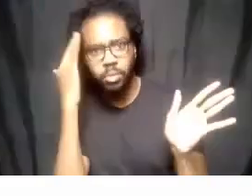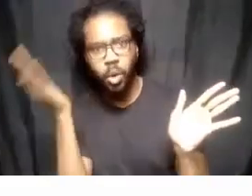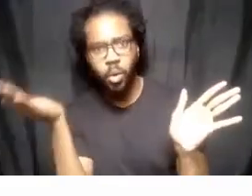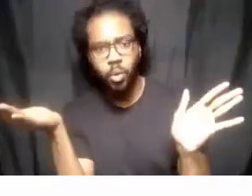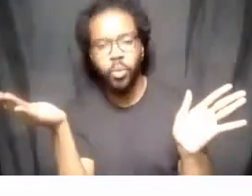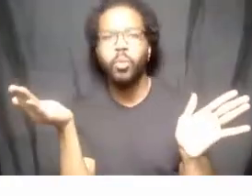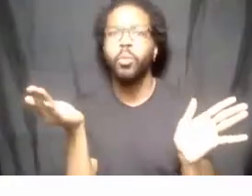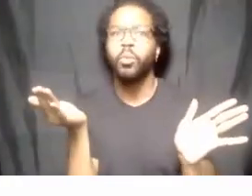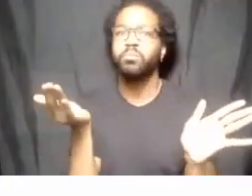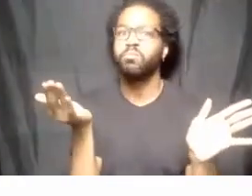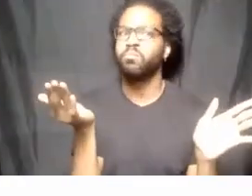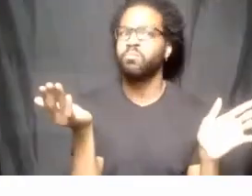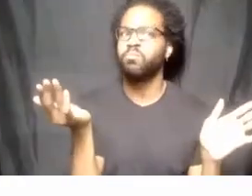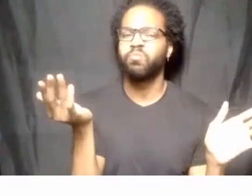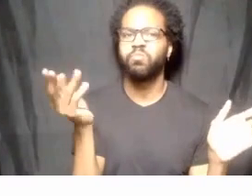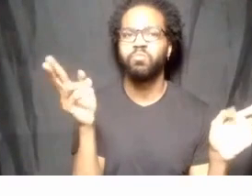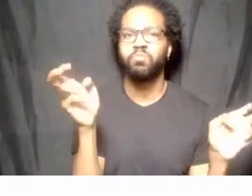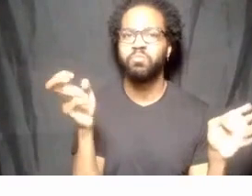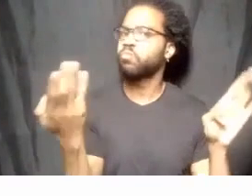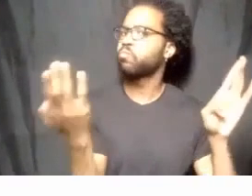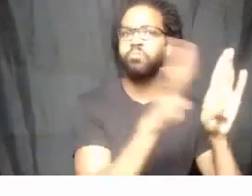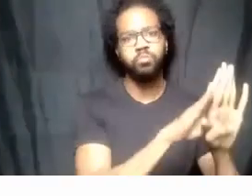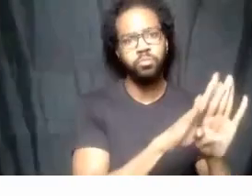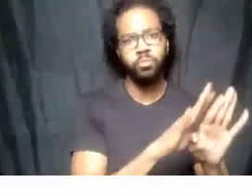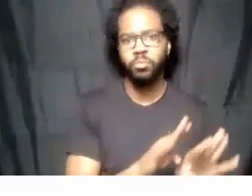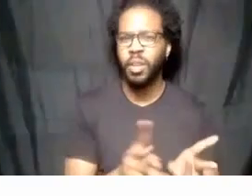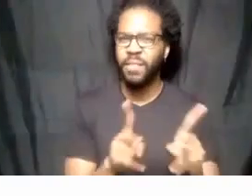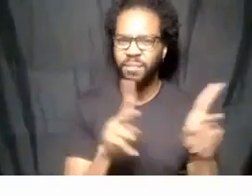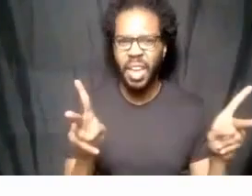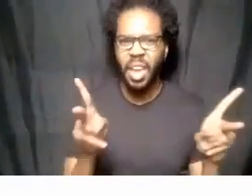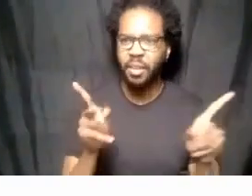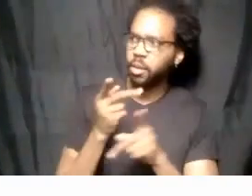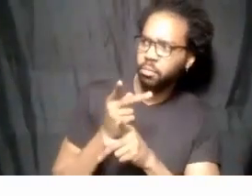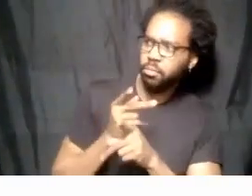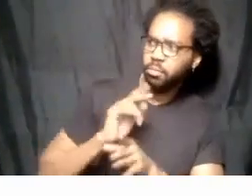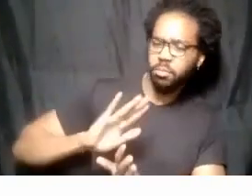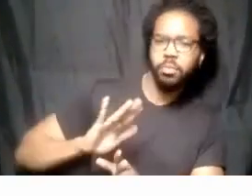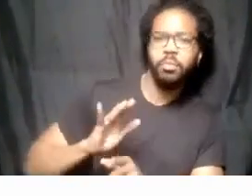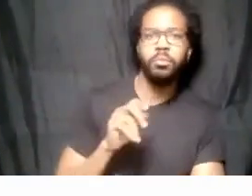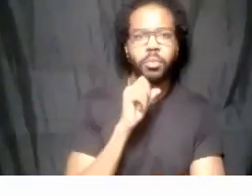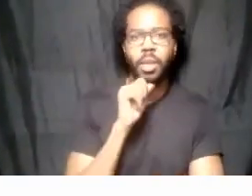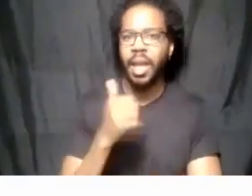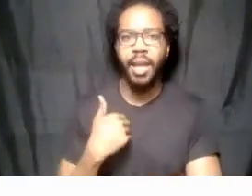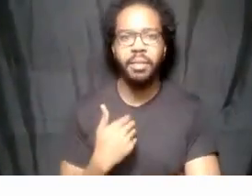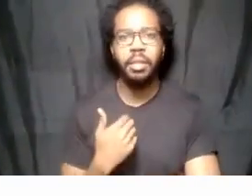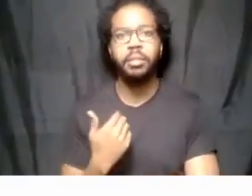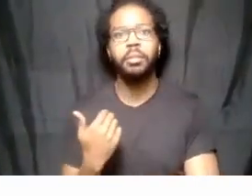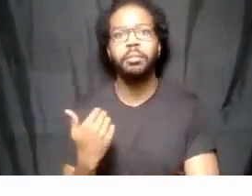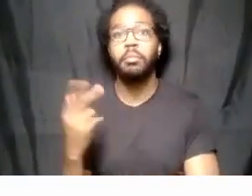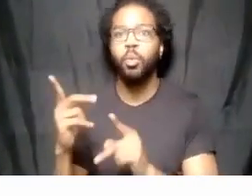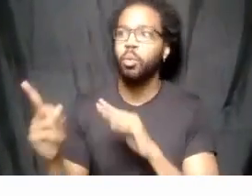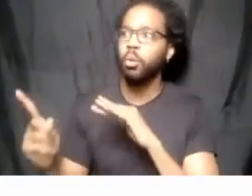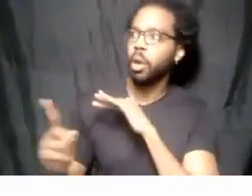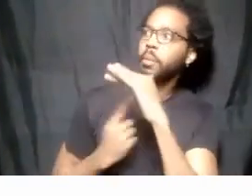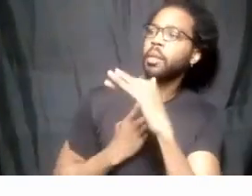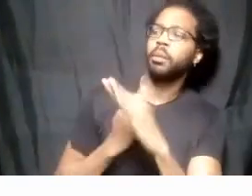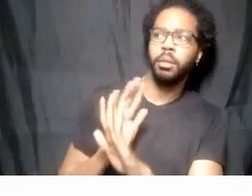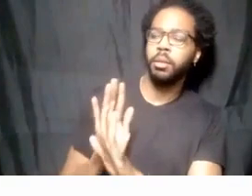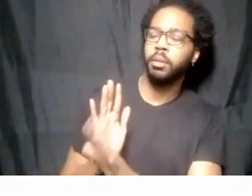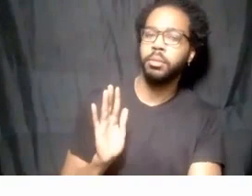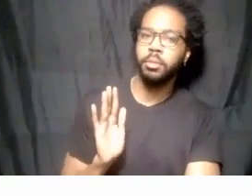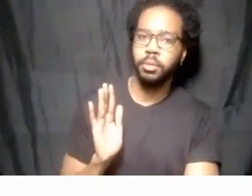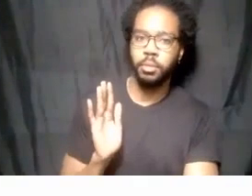pretty shut down right now. They are being extremely cautious about not having people come in who, like I said,